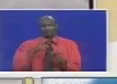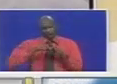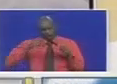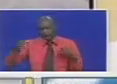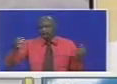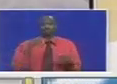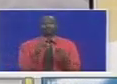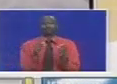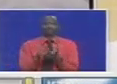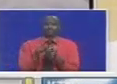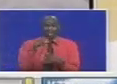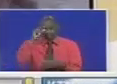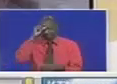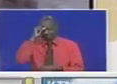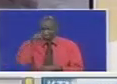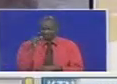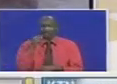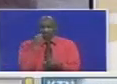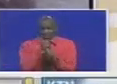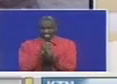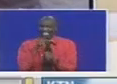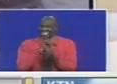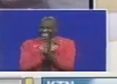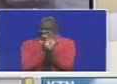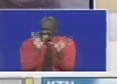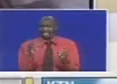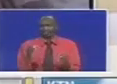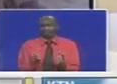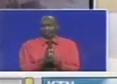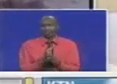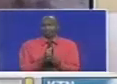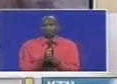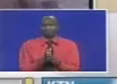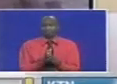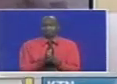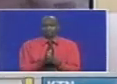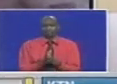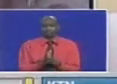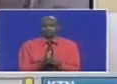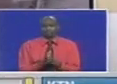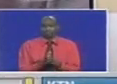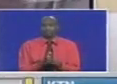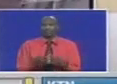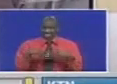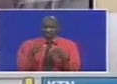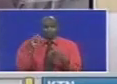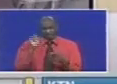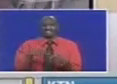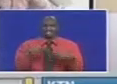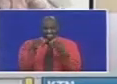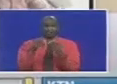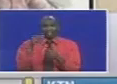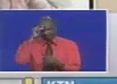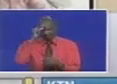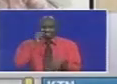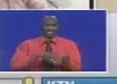is working in that as clearly indicated in the blueprint. Of course, give the government a bit of time. We have just gotten into